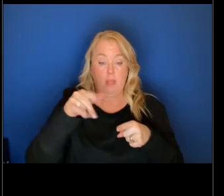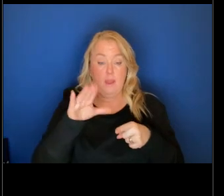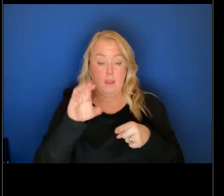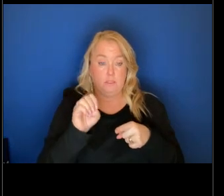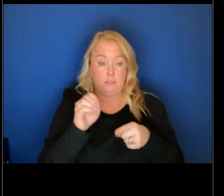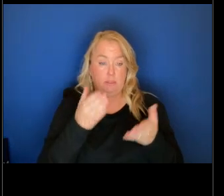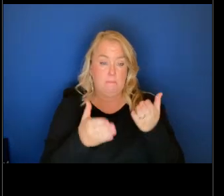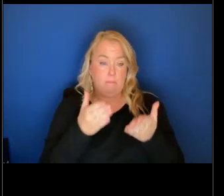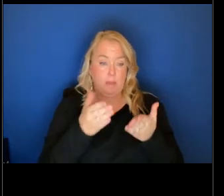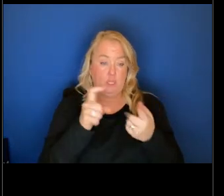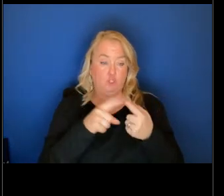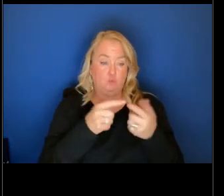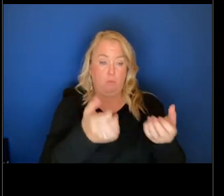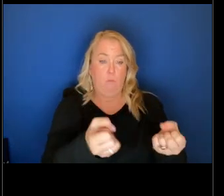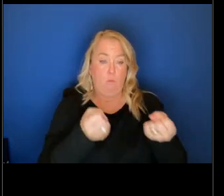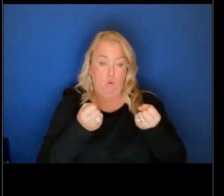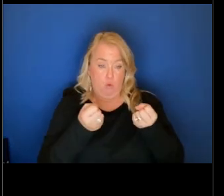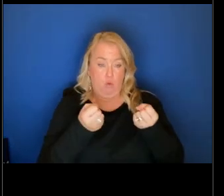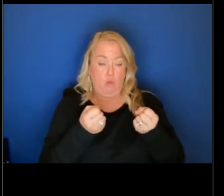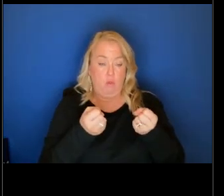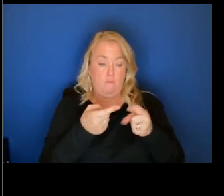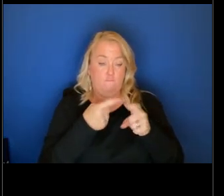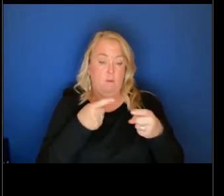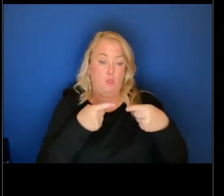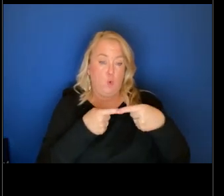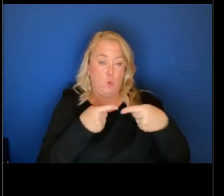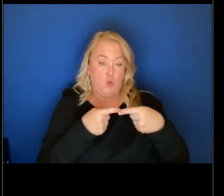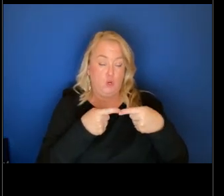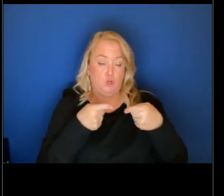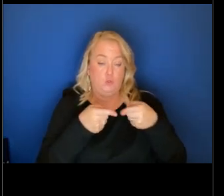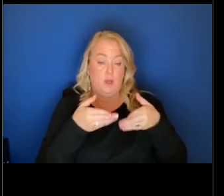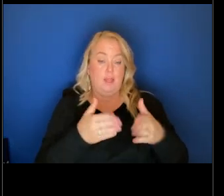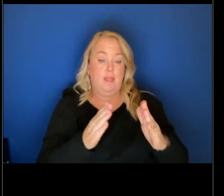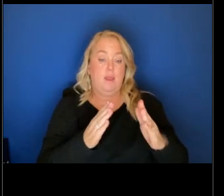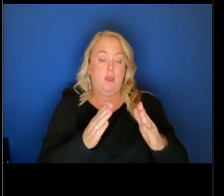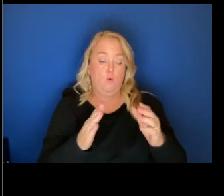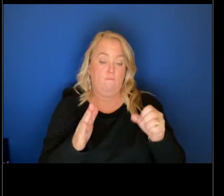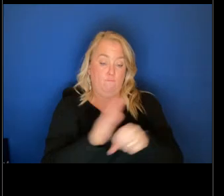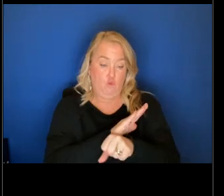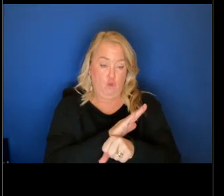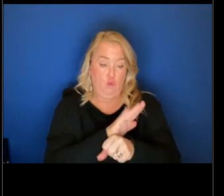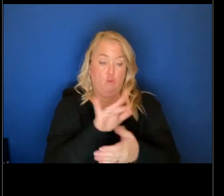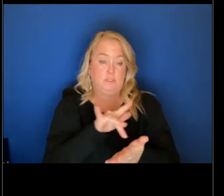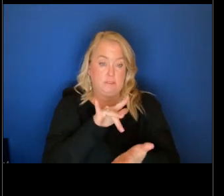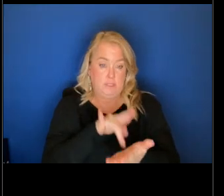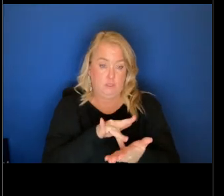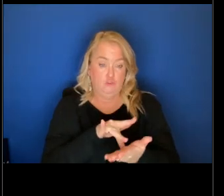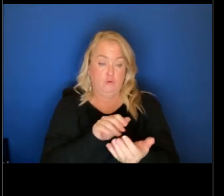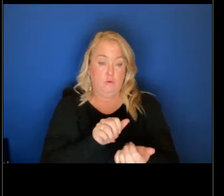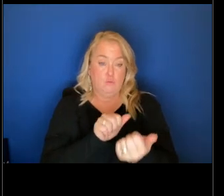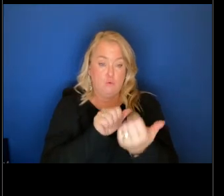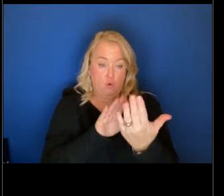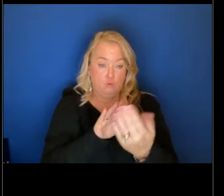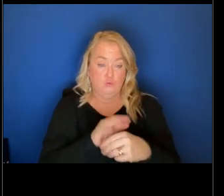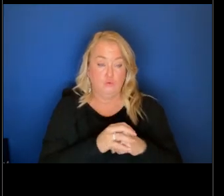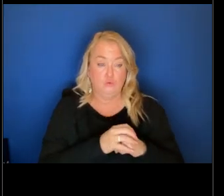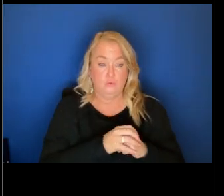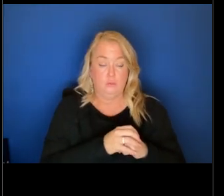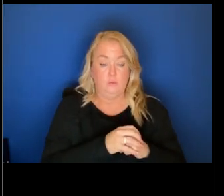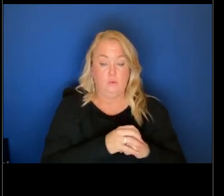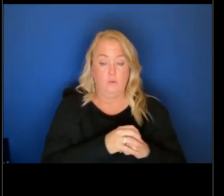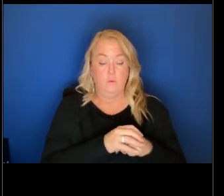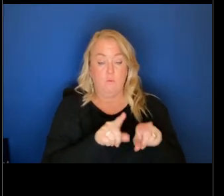to be pulled away from the corner to allow a full centered approach.